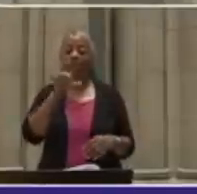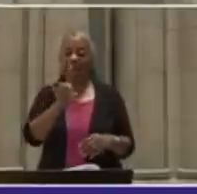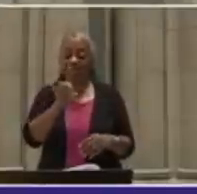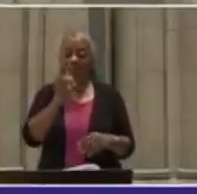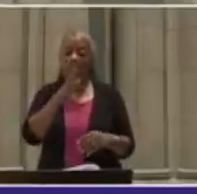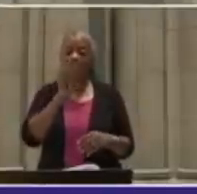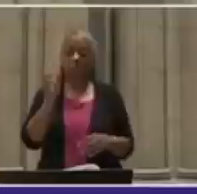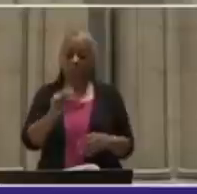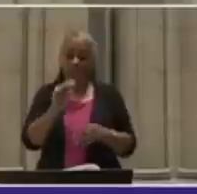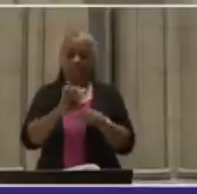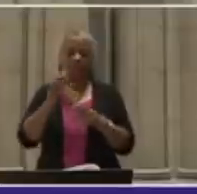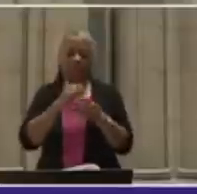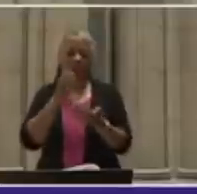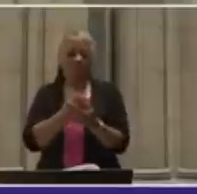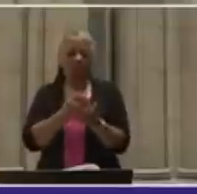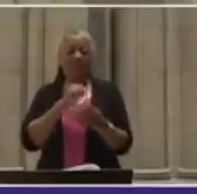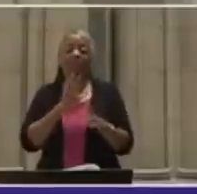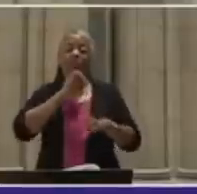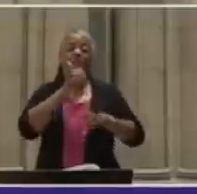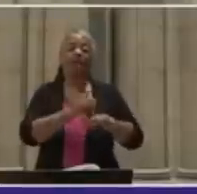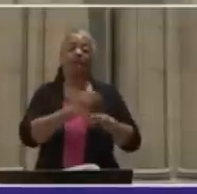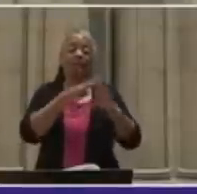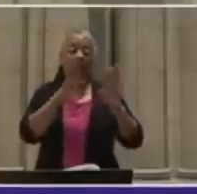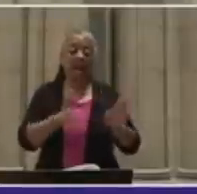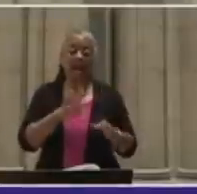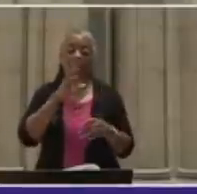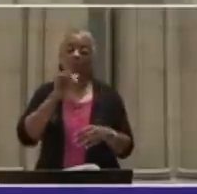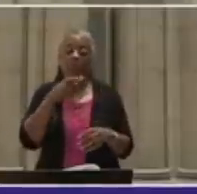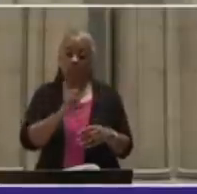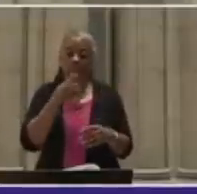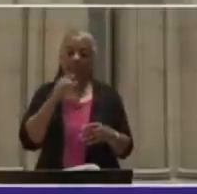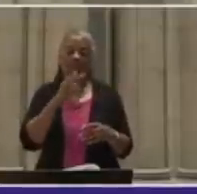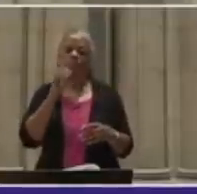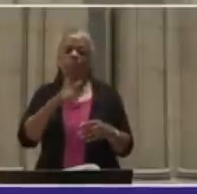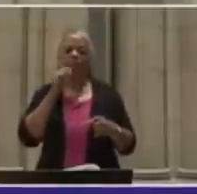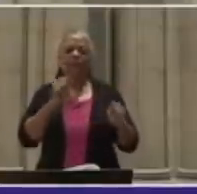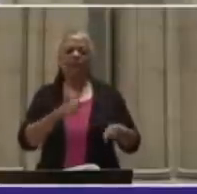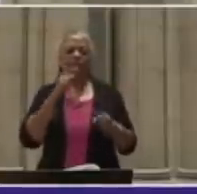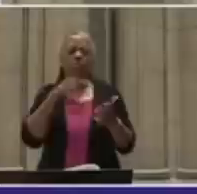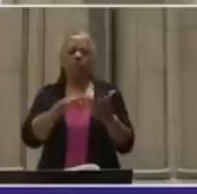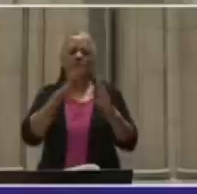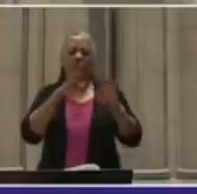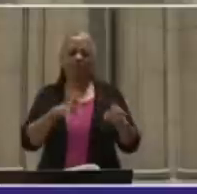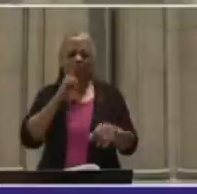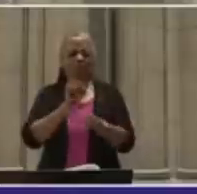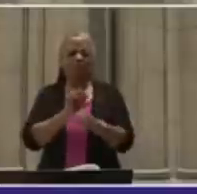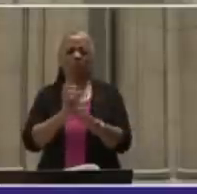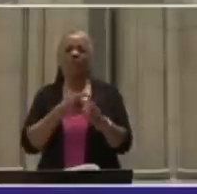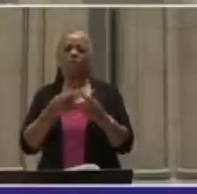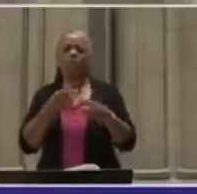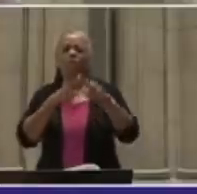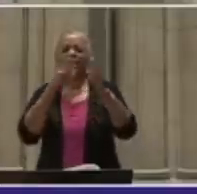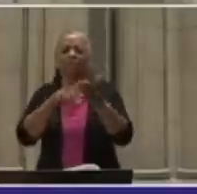into the economy. And if we implemented a housing wage that says if you ought to at least be able to afford a house if you work, we would raise pay